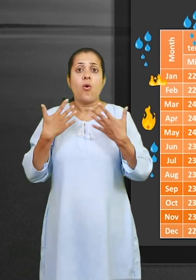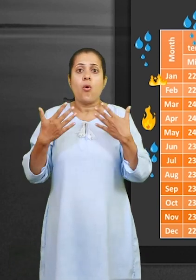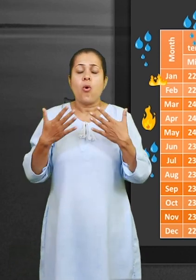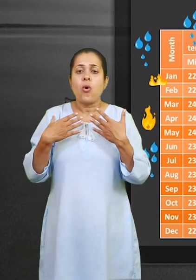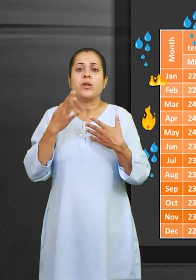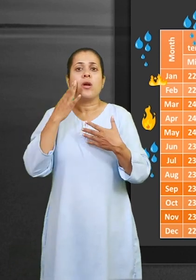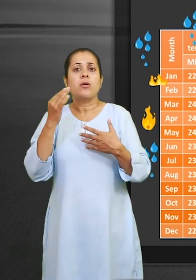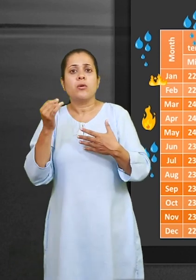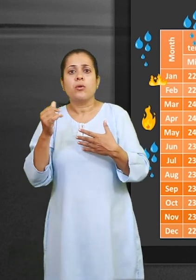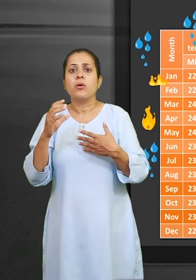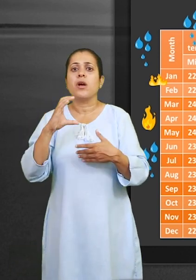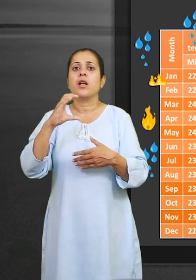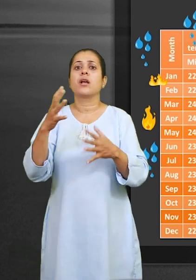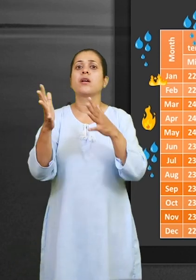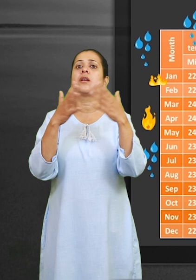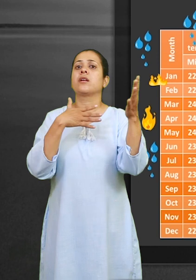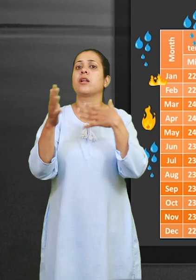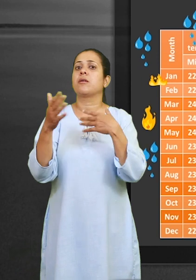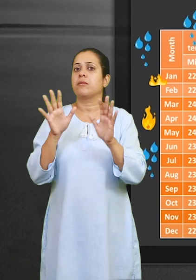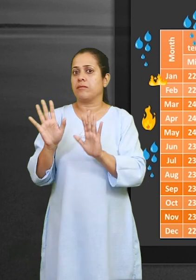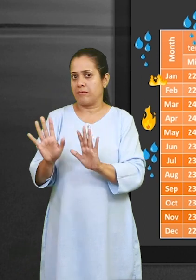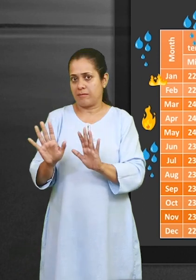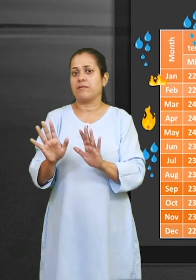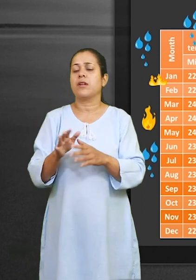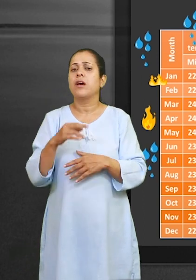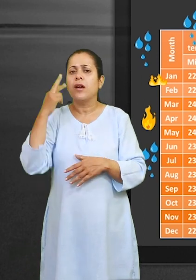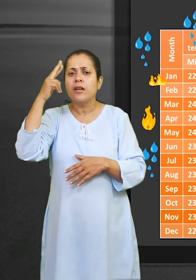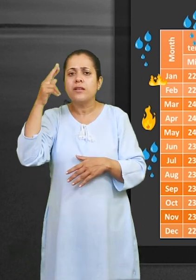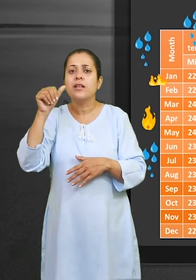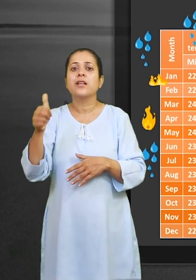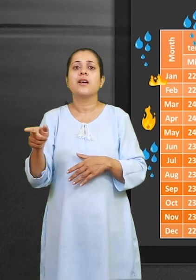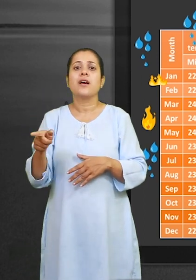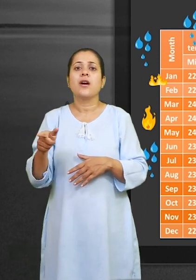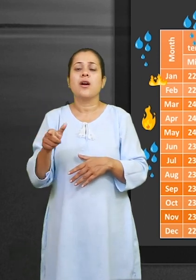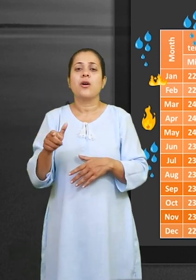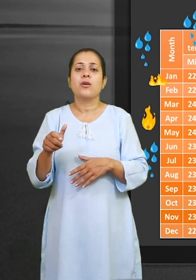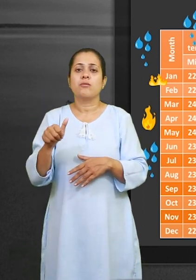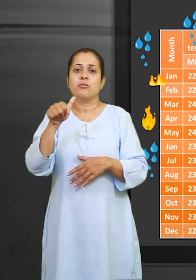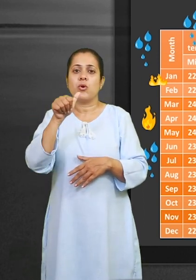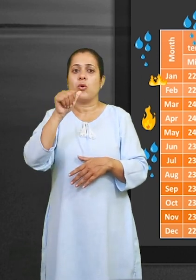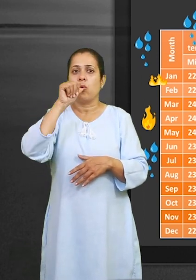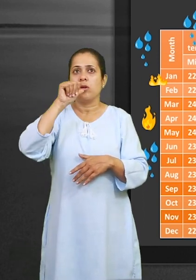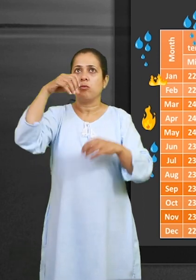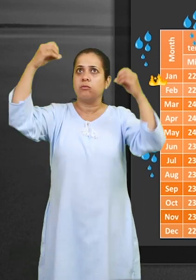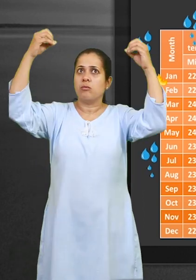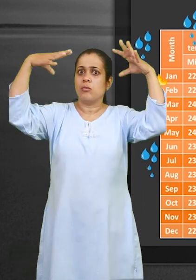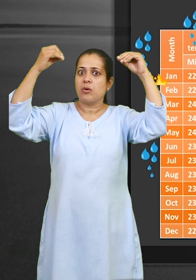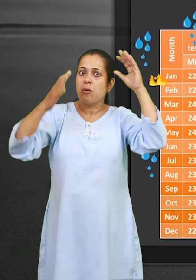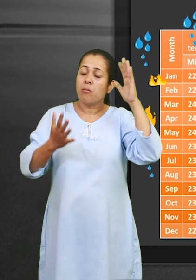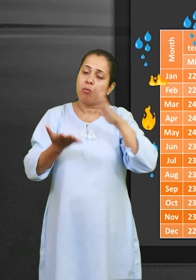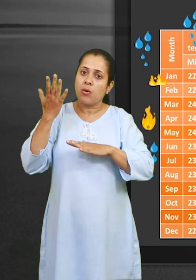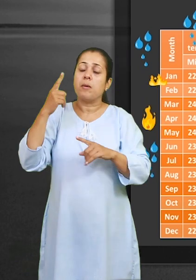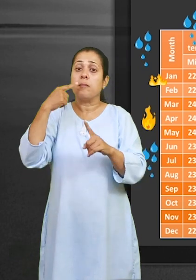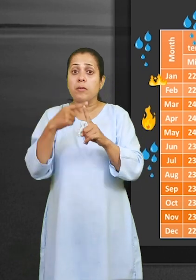and humid or moist climate or wet climate because there is more amount of rainfall and